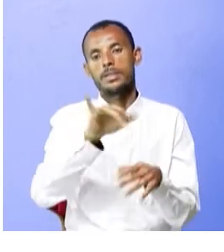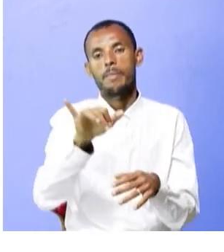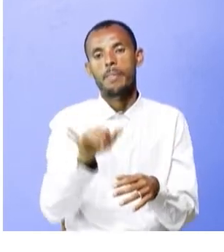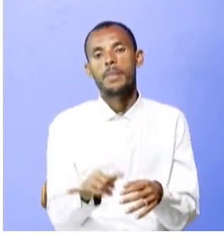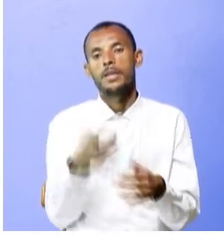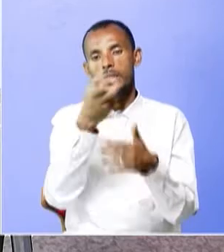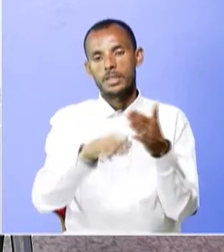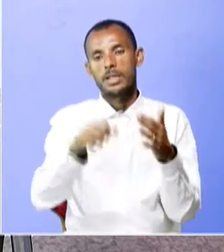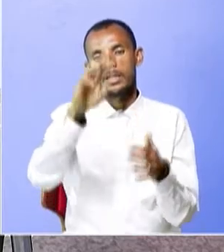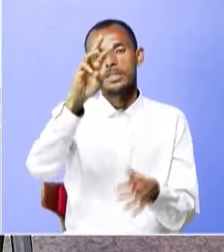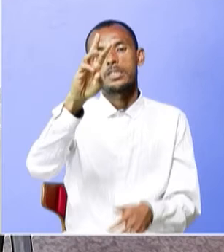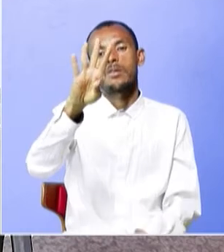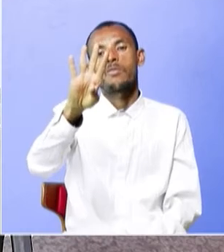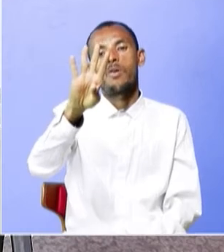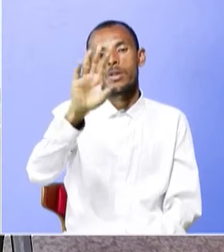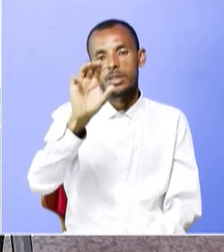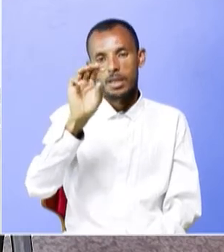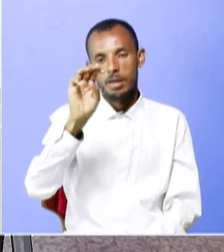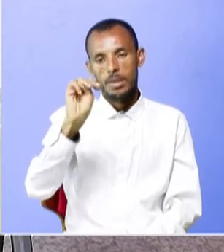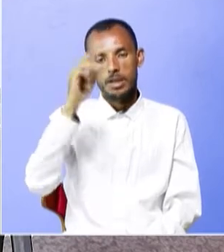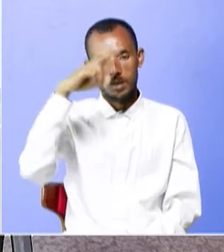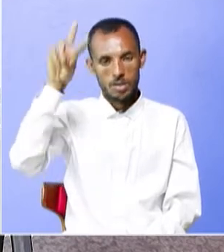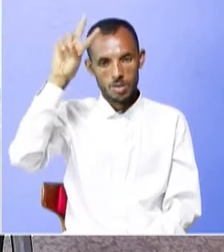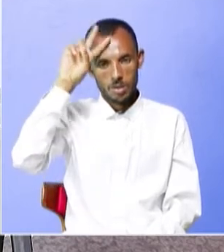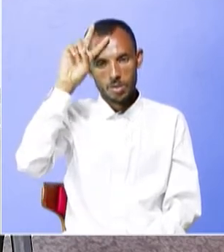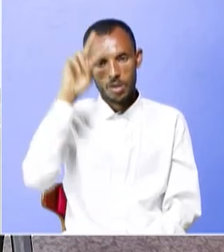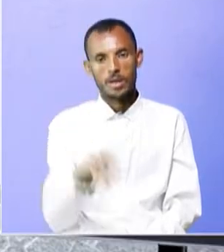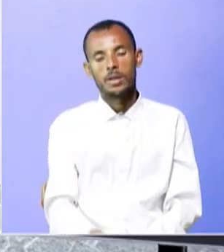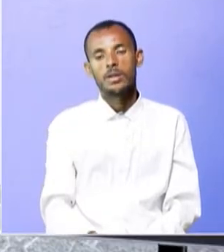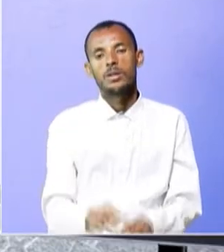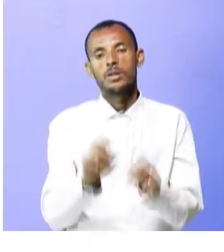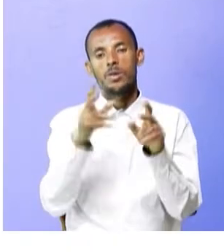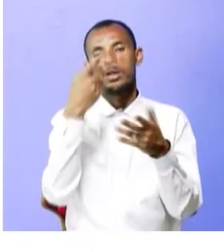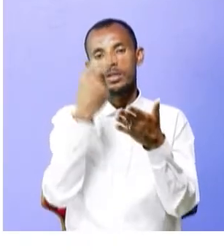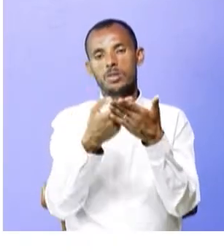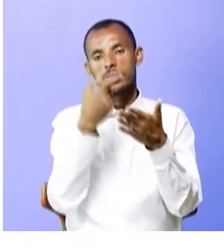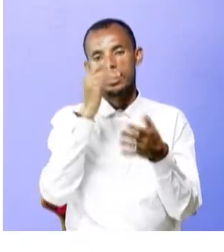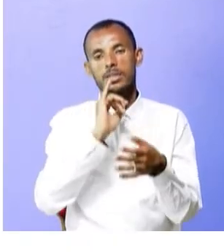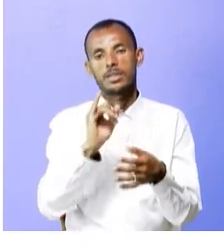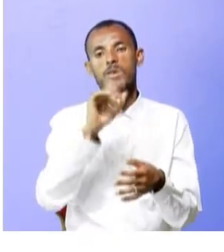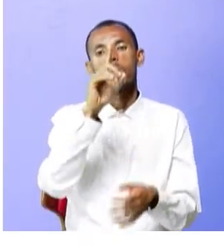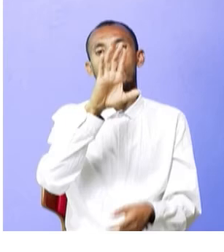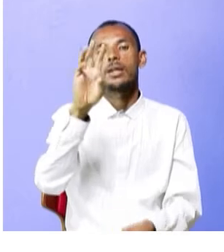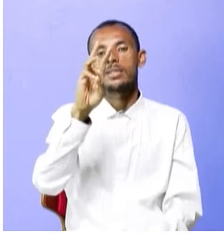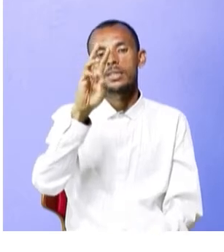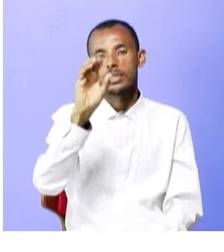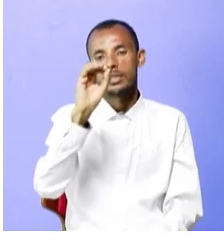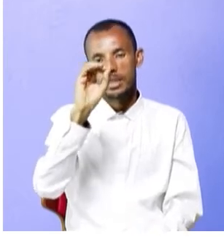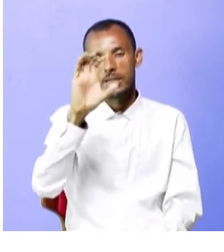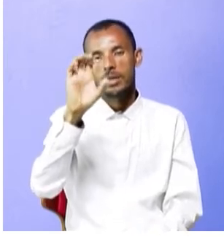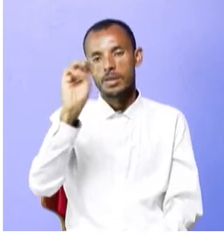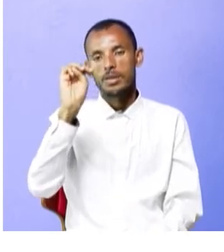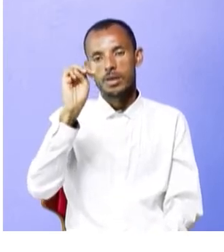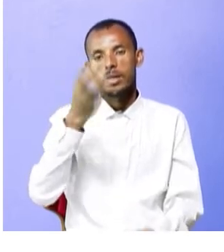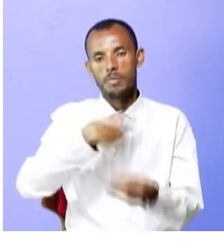becomes 64 centimeter square. Okay, so this is 160 centimeter